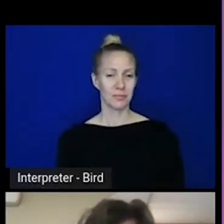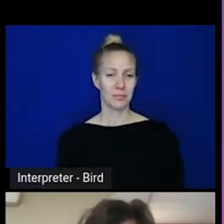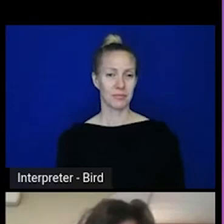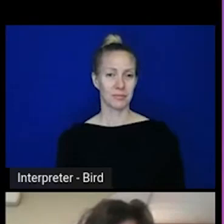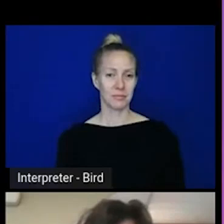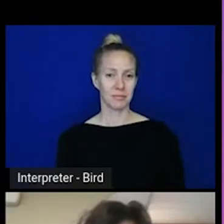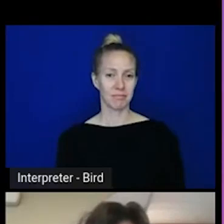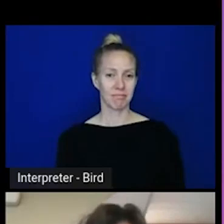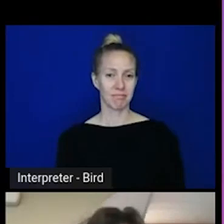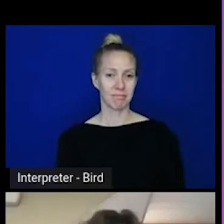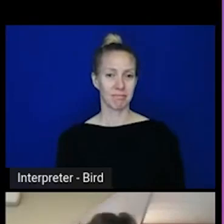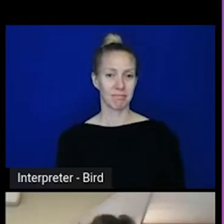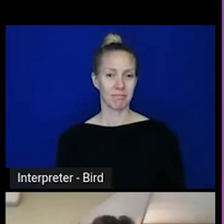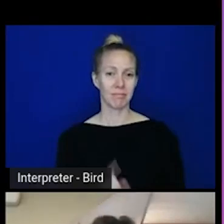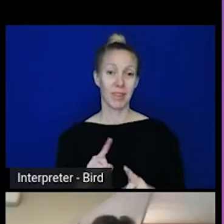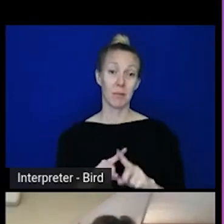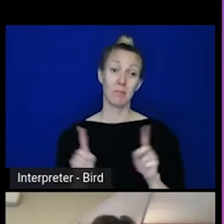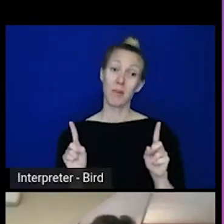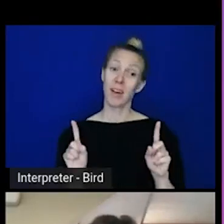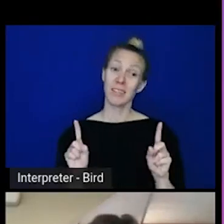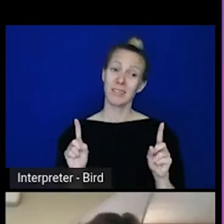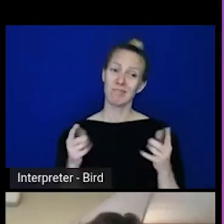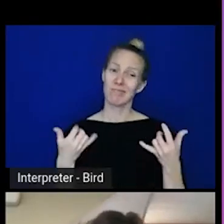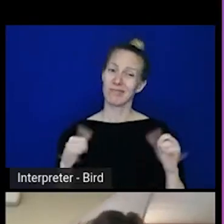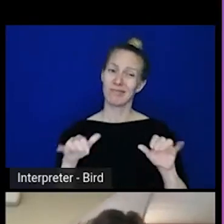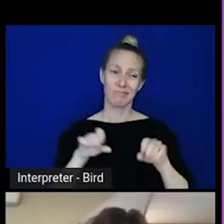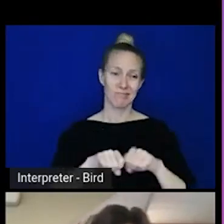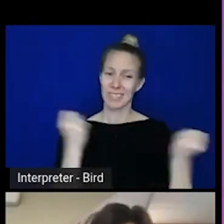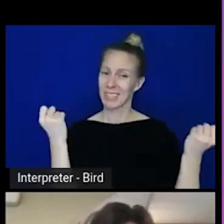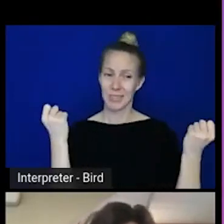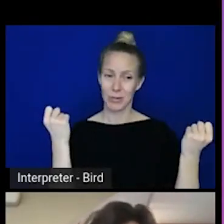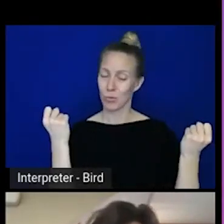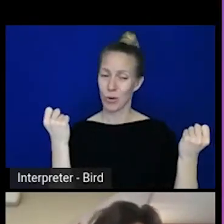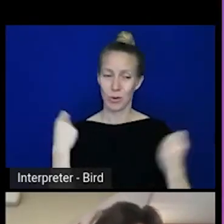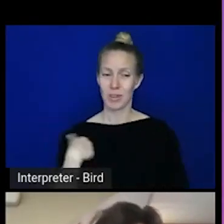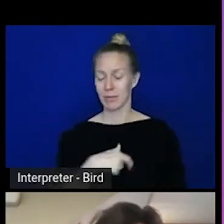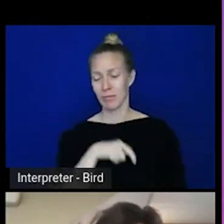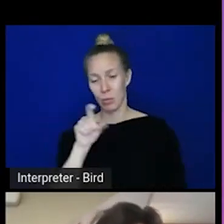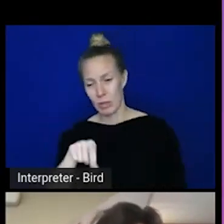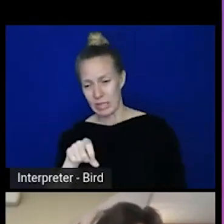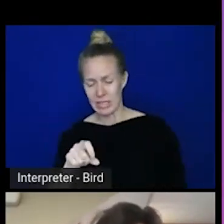Um, but things were still broken now. We needed to do more mitigation.